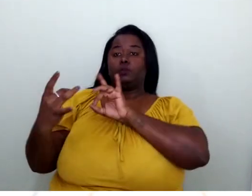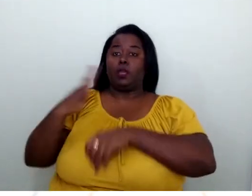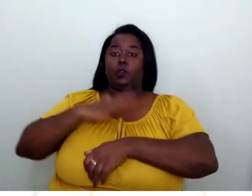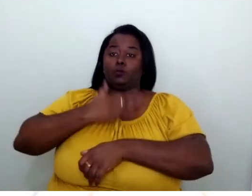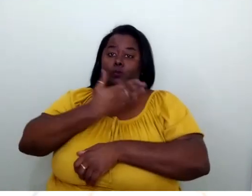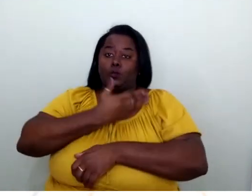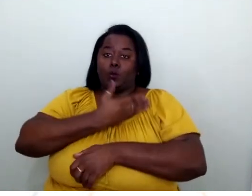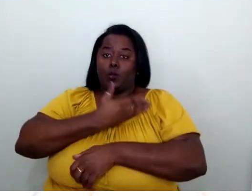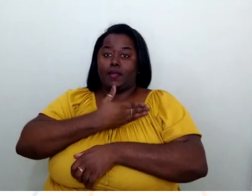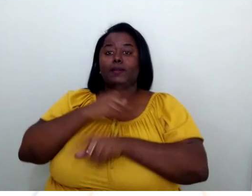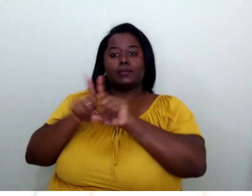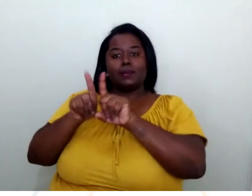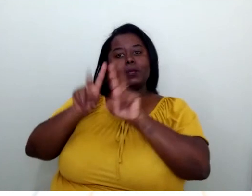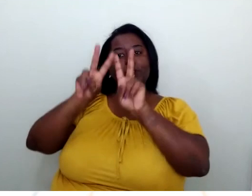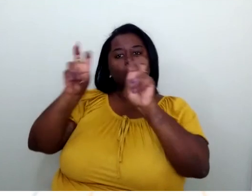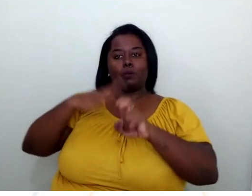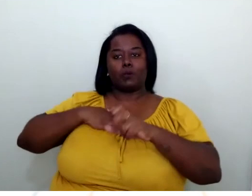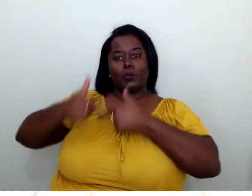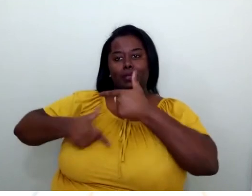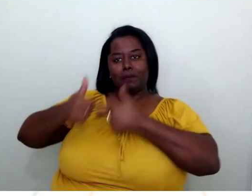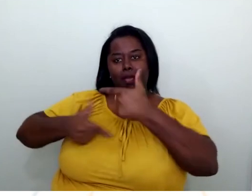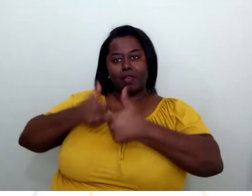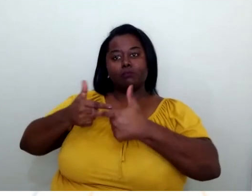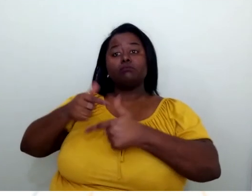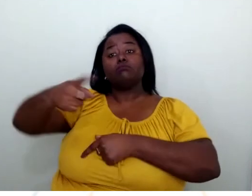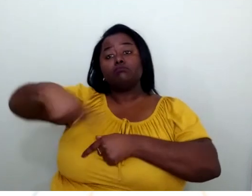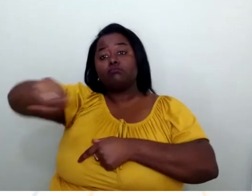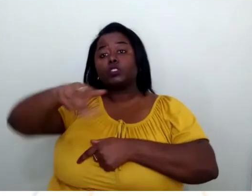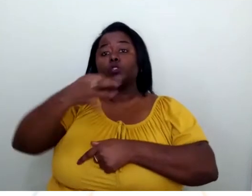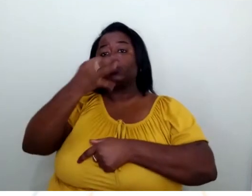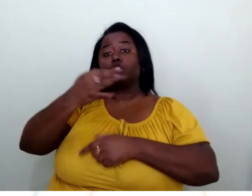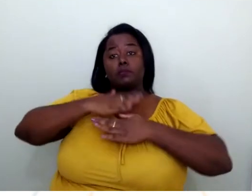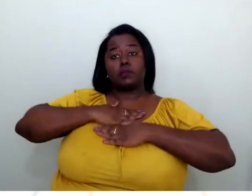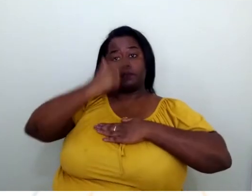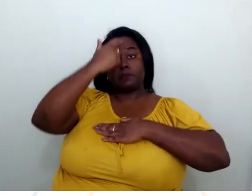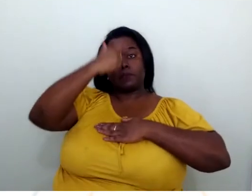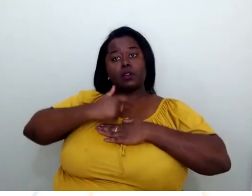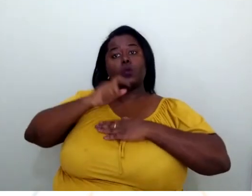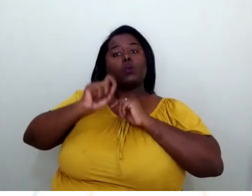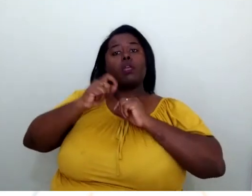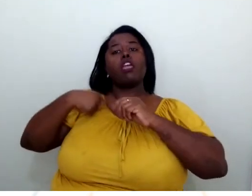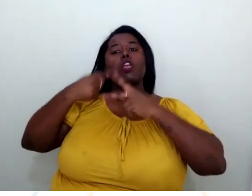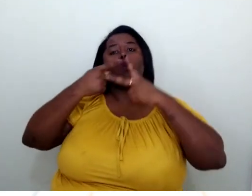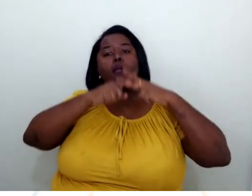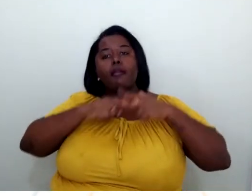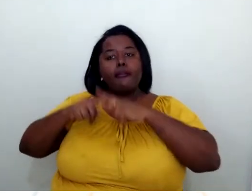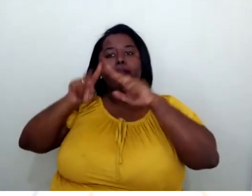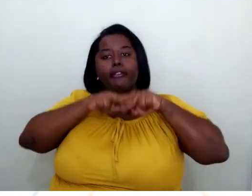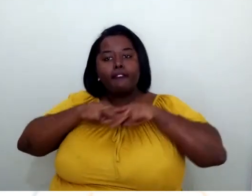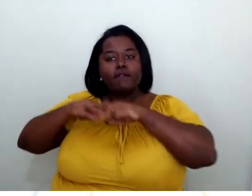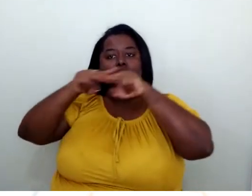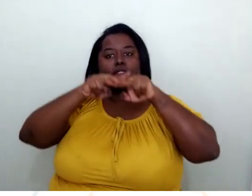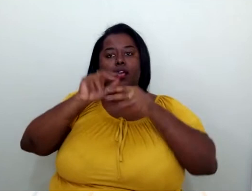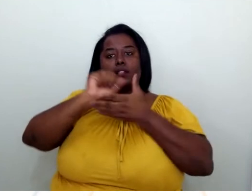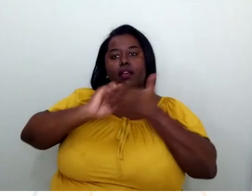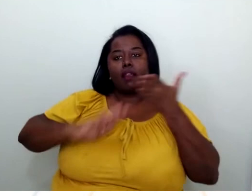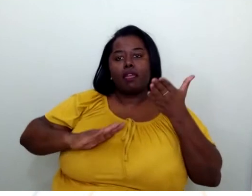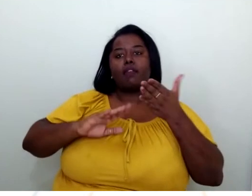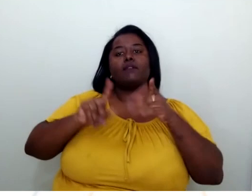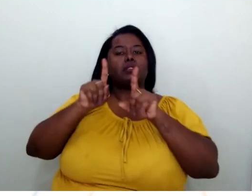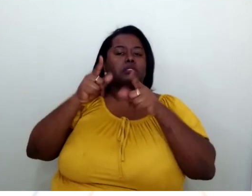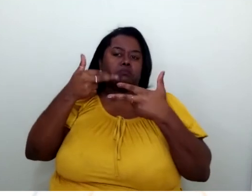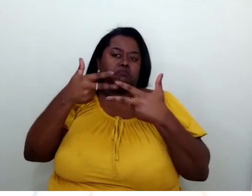of teachers, and in my case, I was the teacher for this course, clearly communicating the course goals, not only at the beginning of the course,